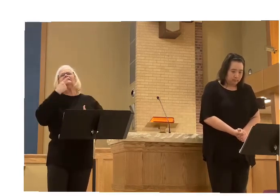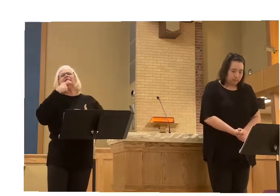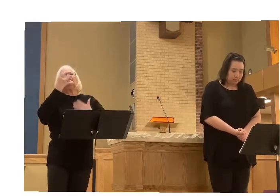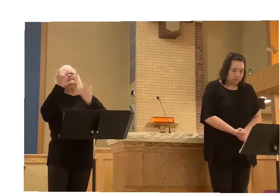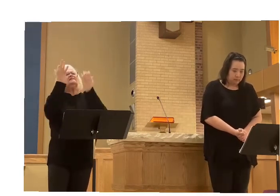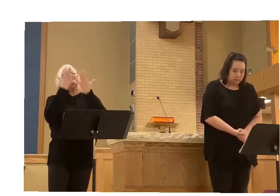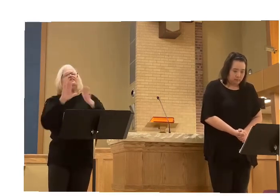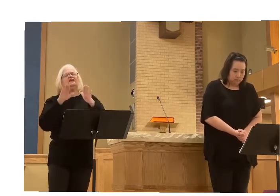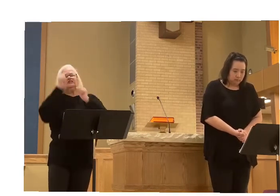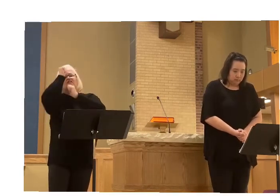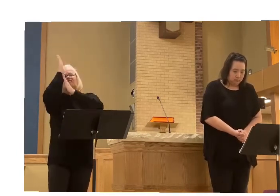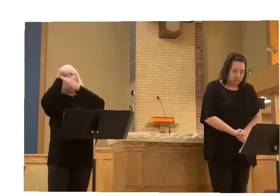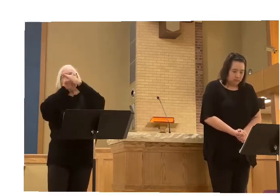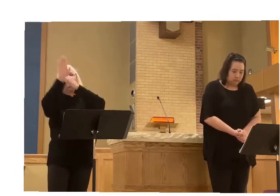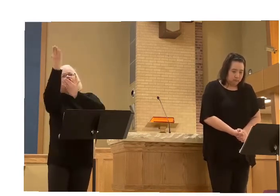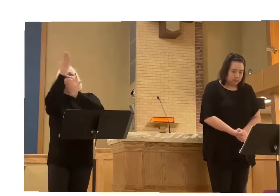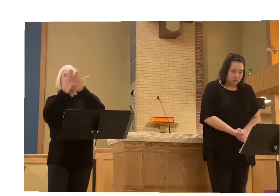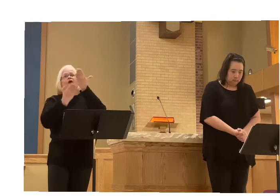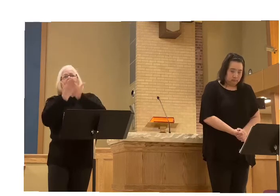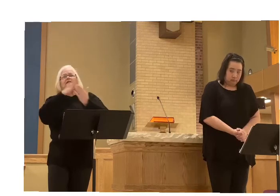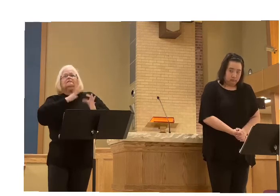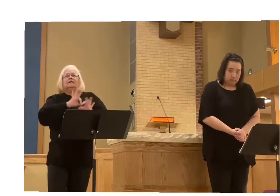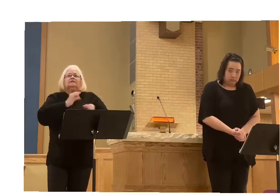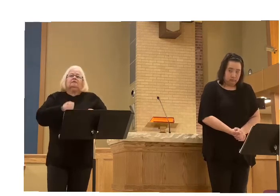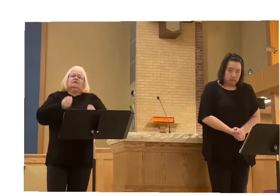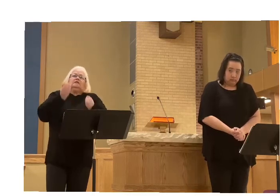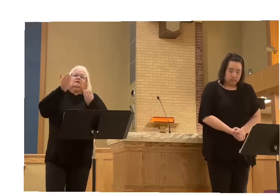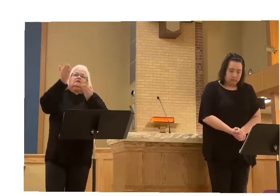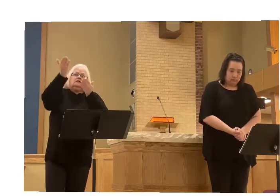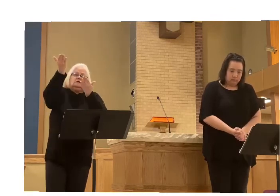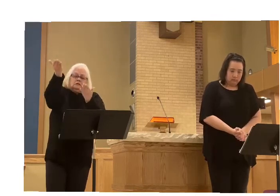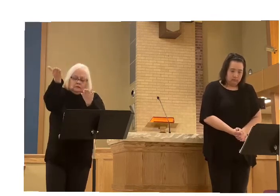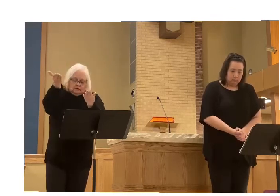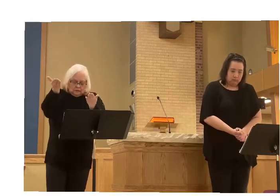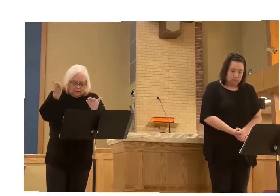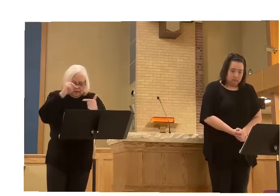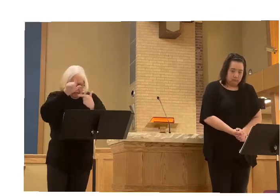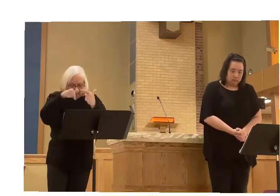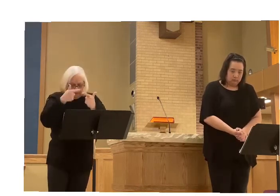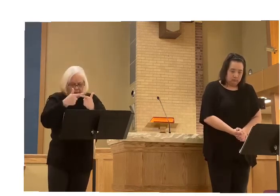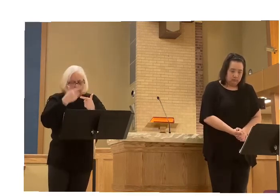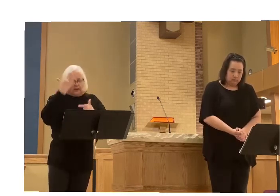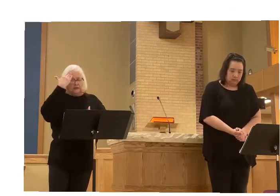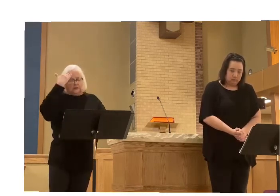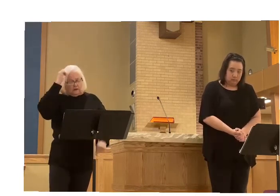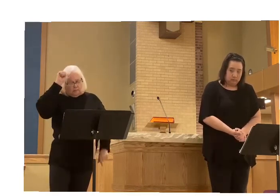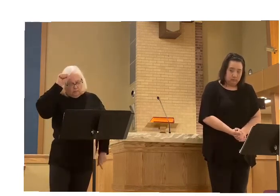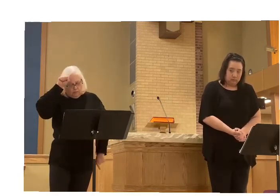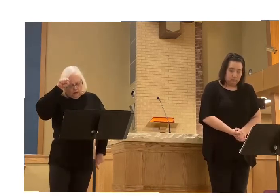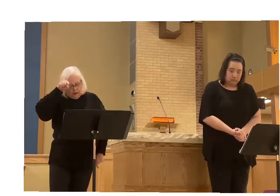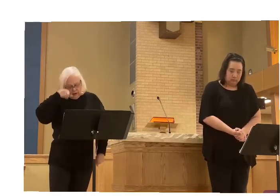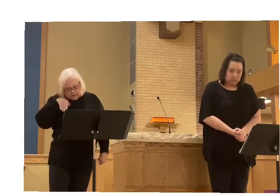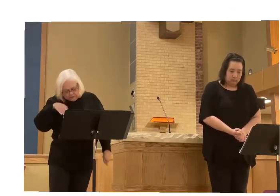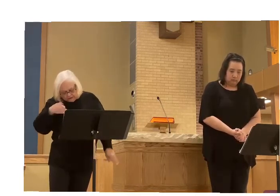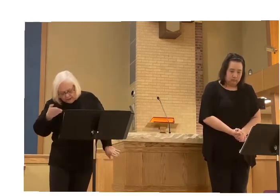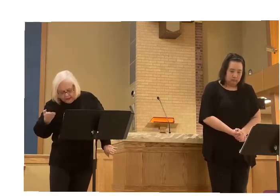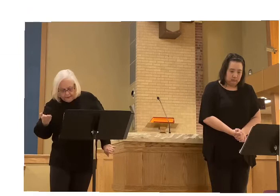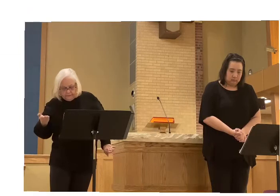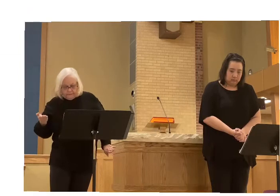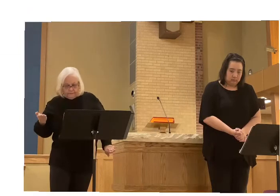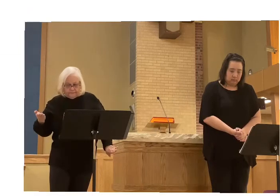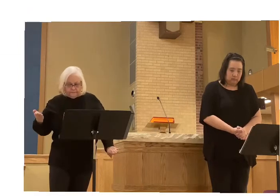your hands I commend my spirit." Then, bowing his head, he died.